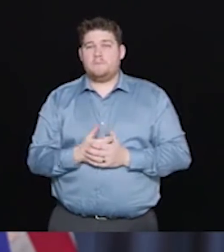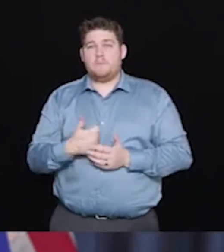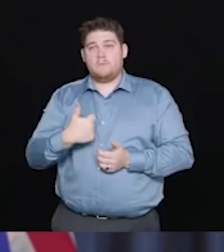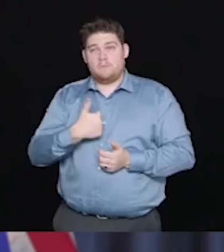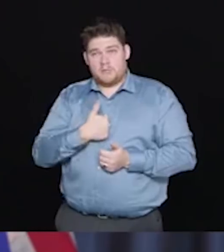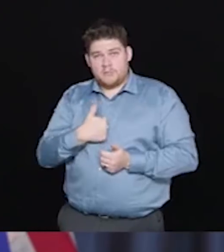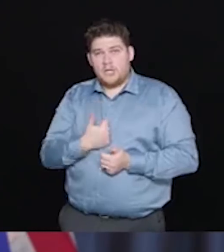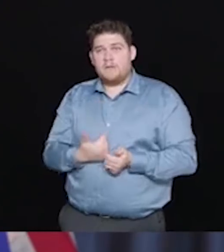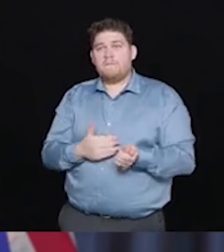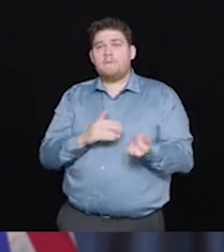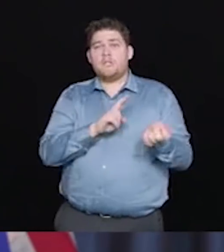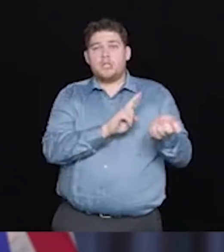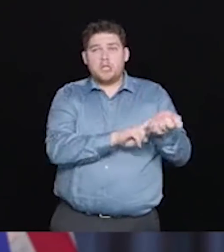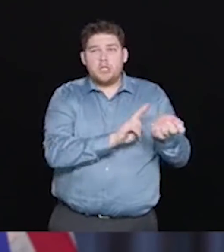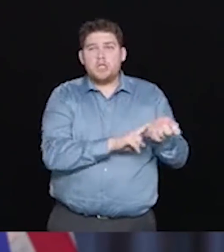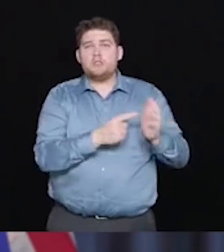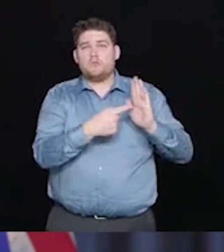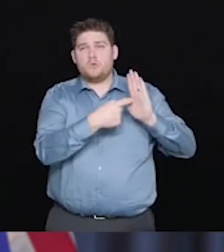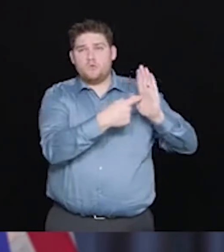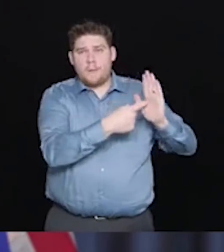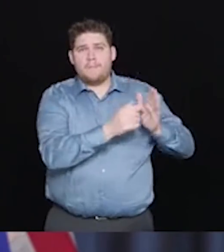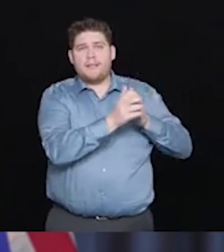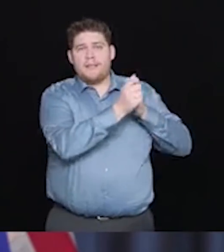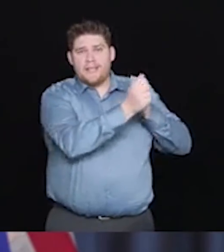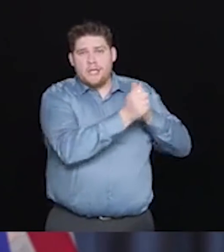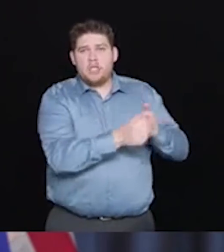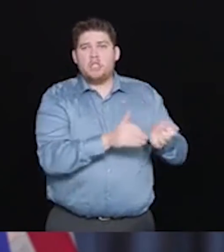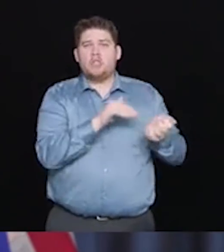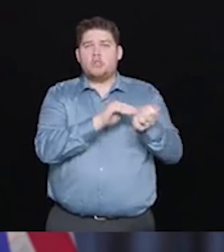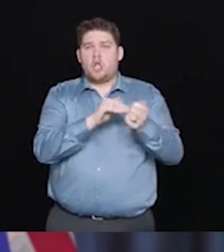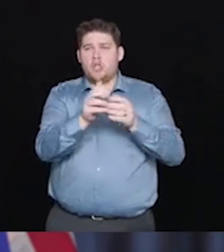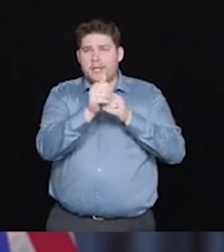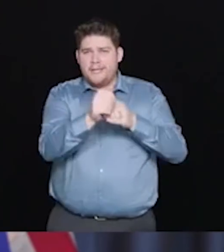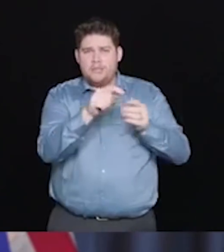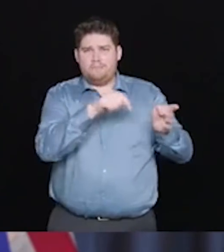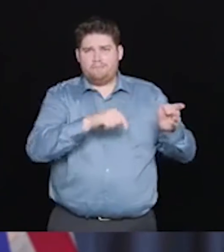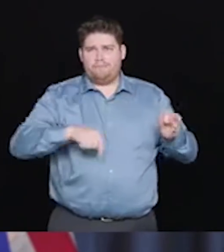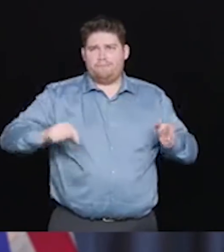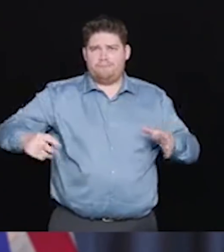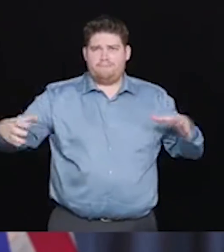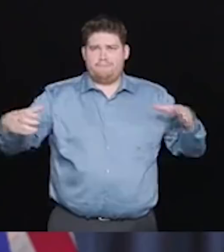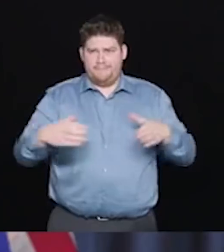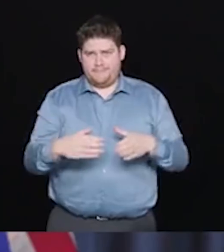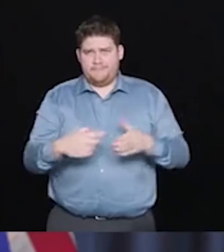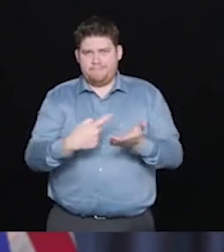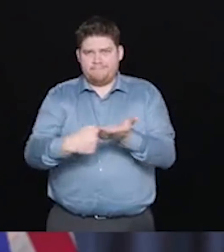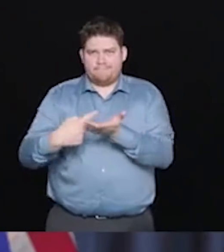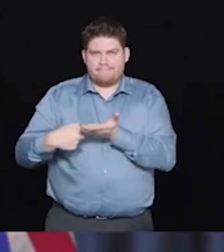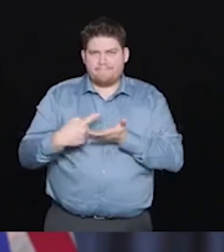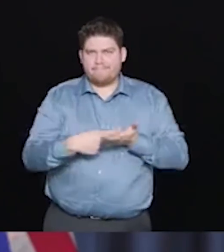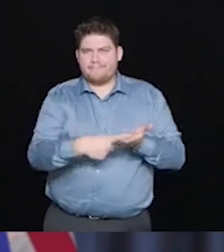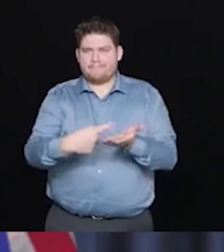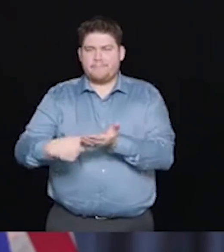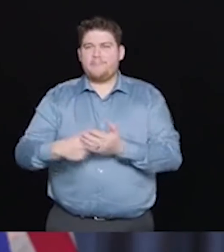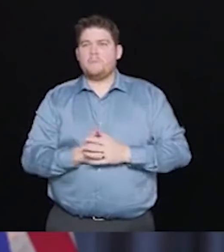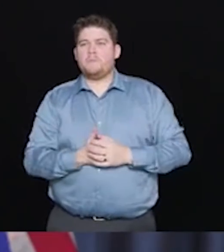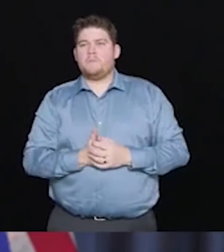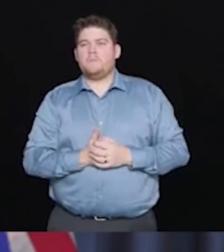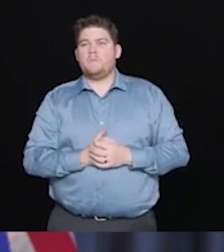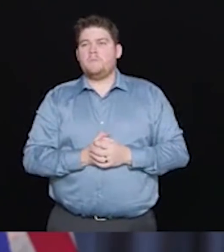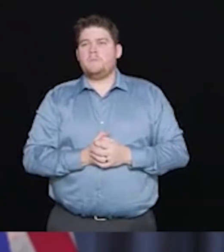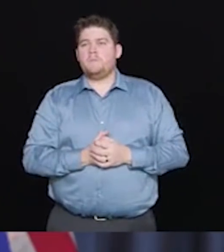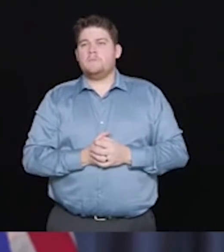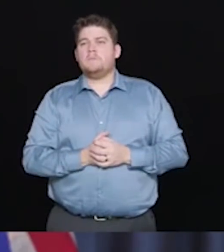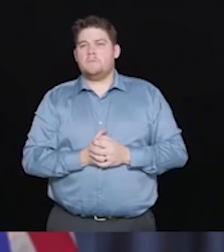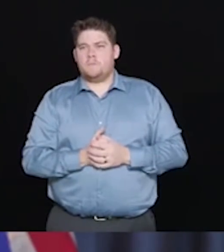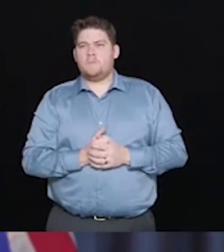the framework, and it will be under the specific circumstances, and it is all laid out, the considerations that we have,